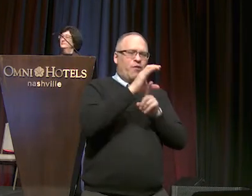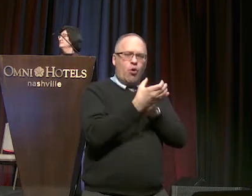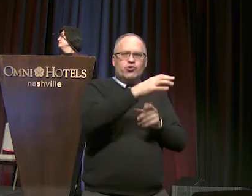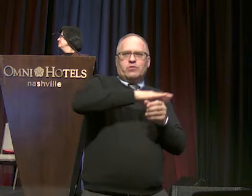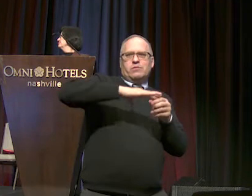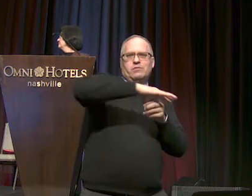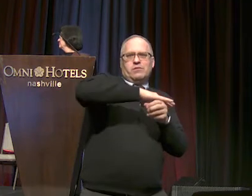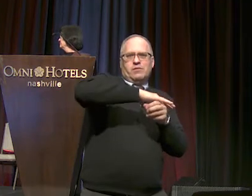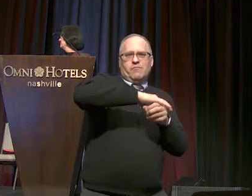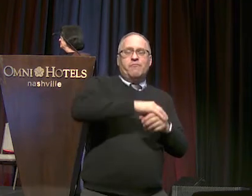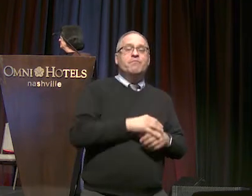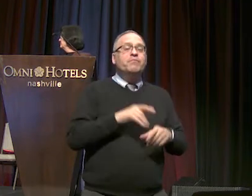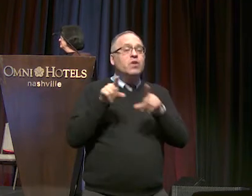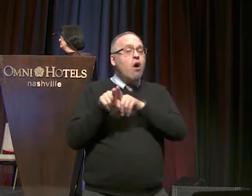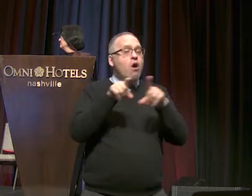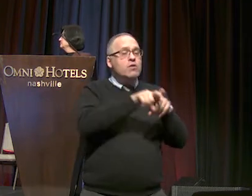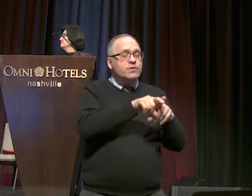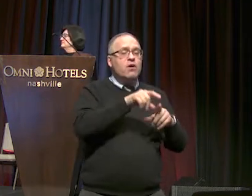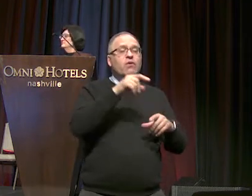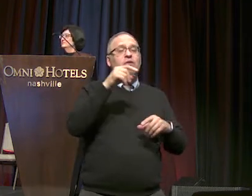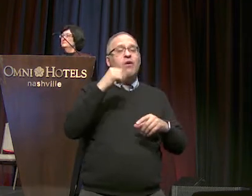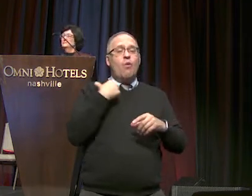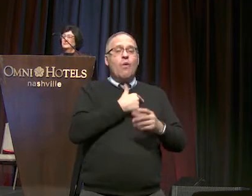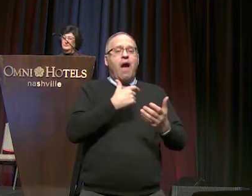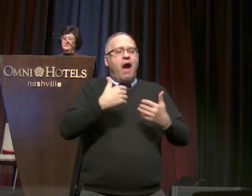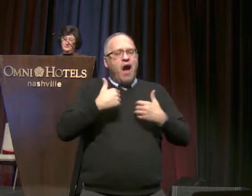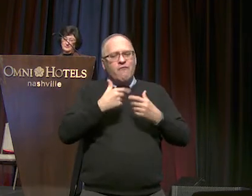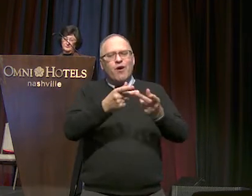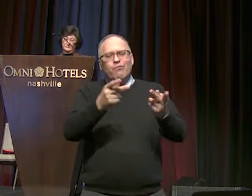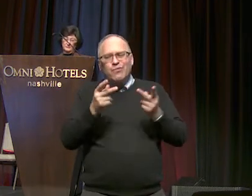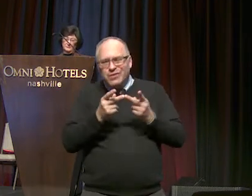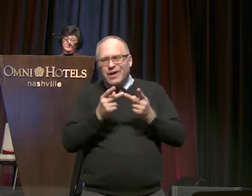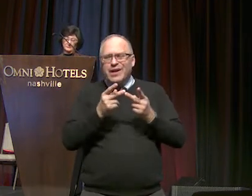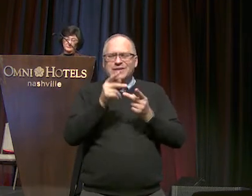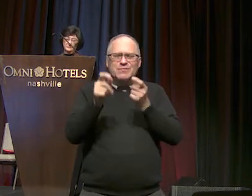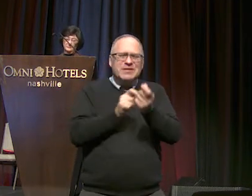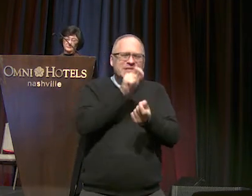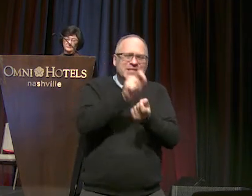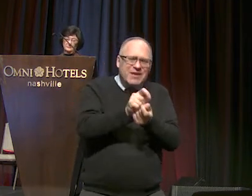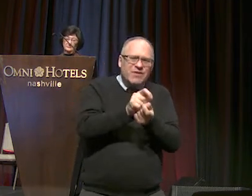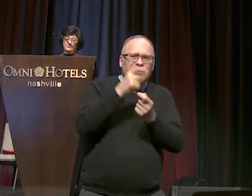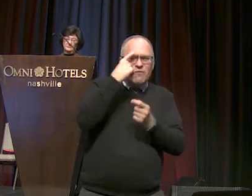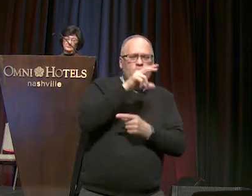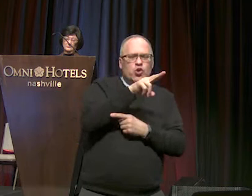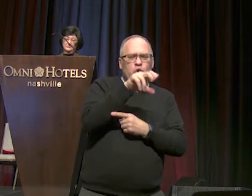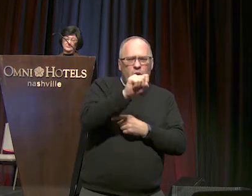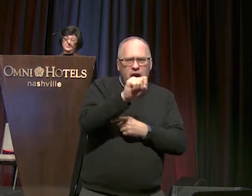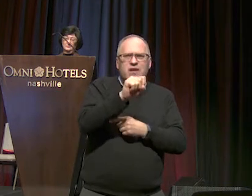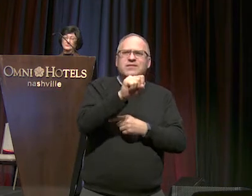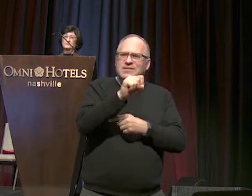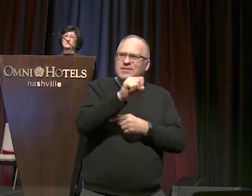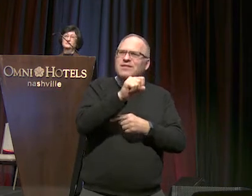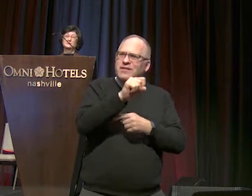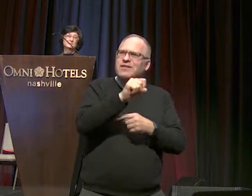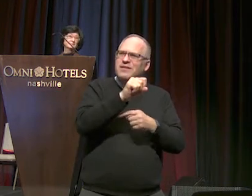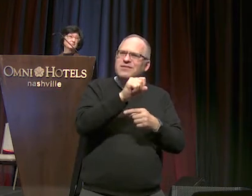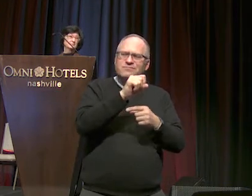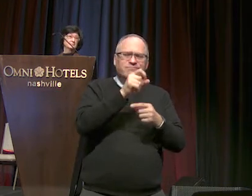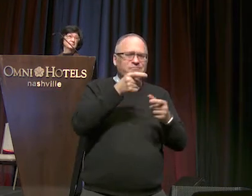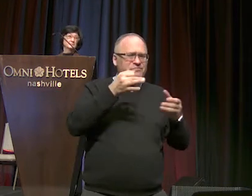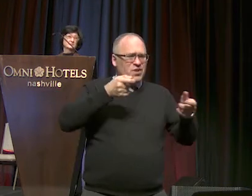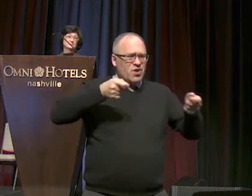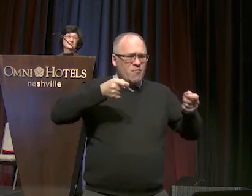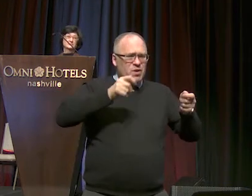a regional conference, a place for doing U.S.-specific governance, can